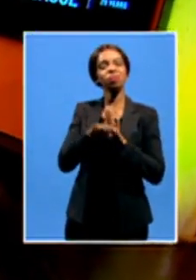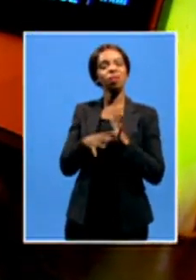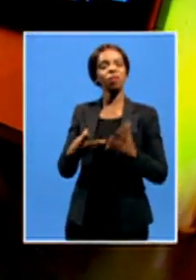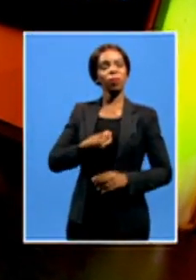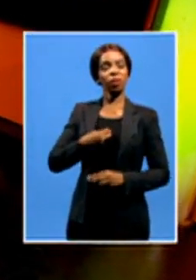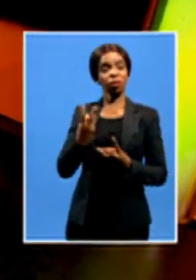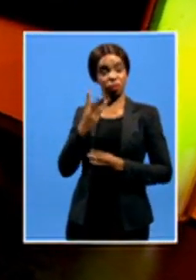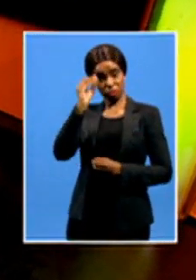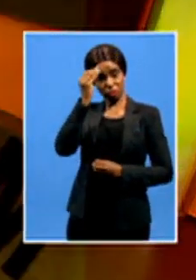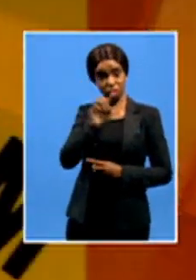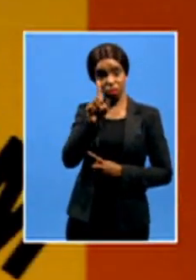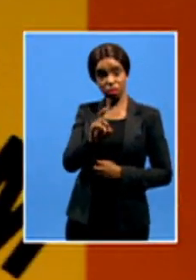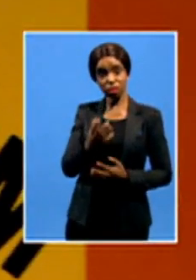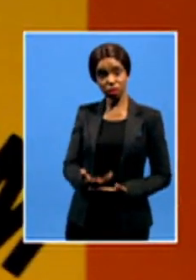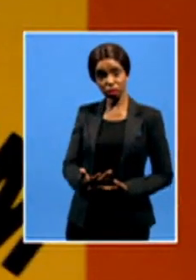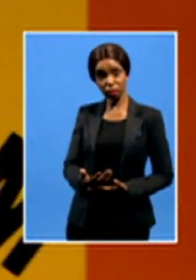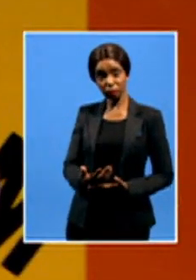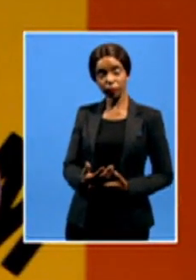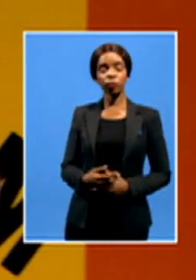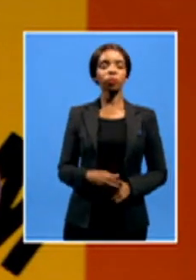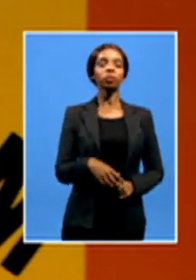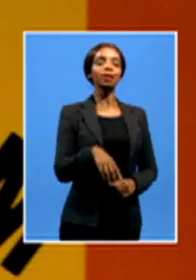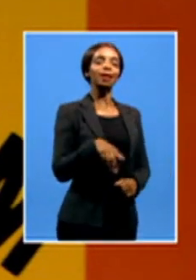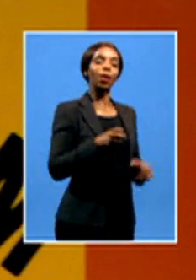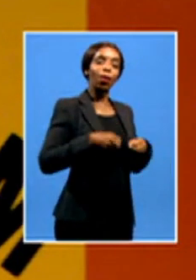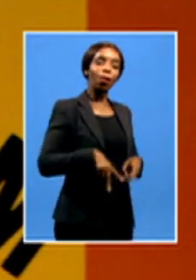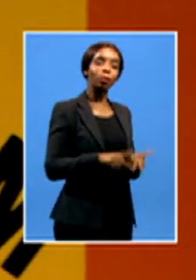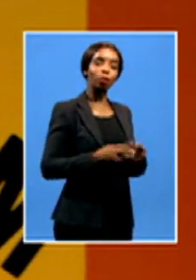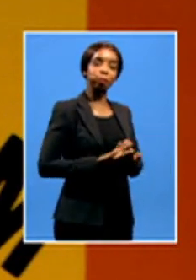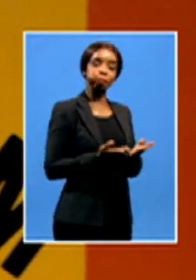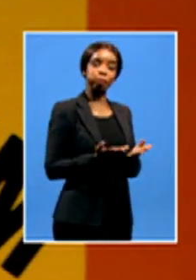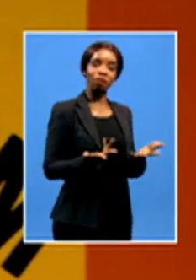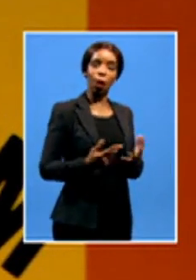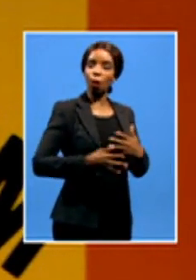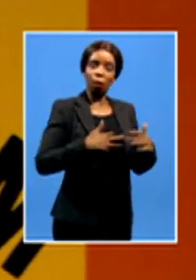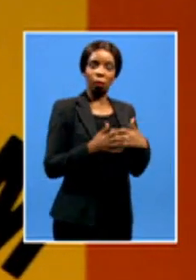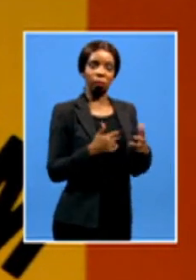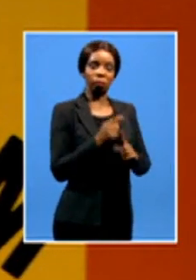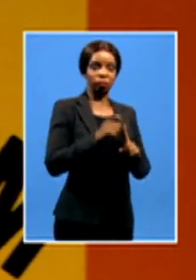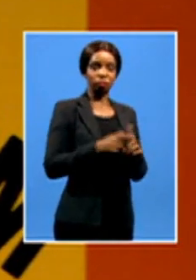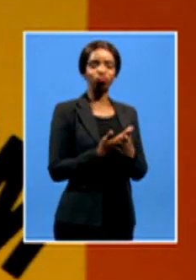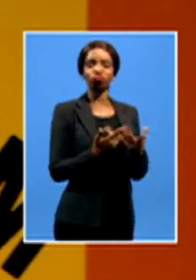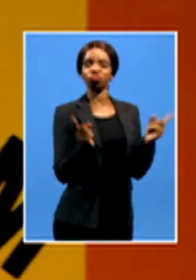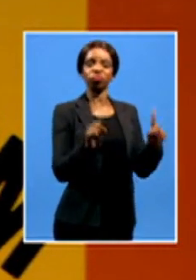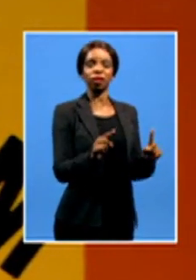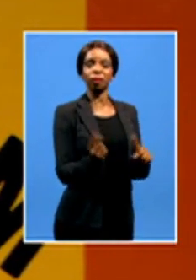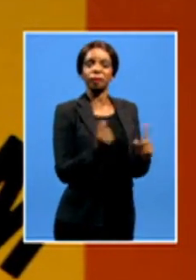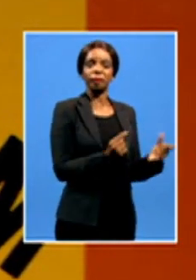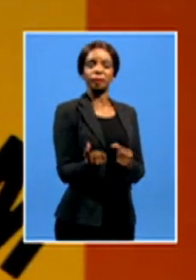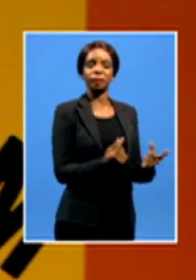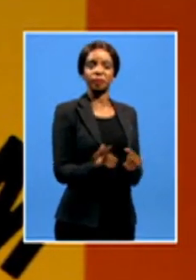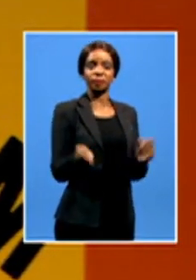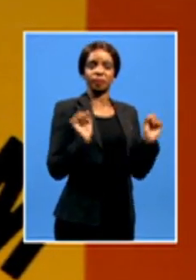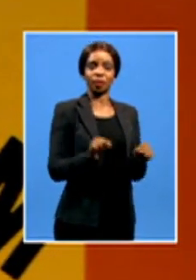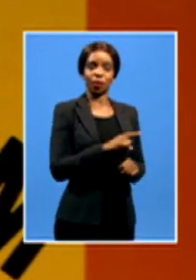form. True. Because now opportunities are available for anybody, so everybody can come and showcase whatever they have. Because